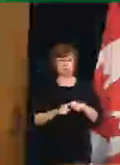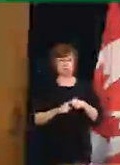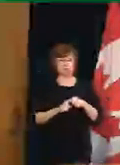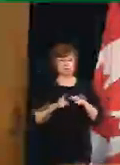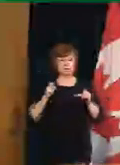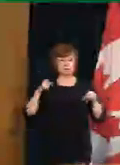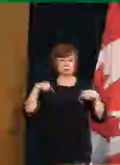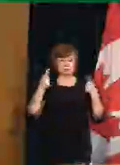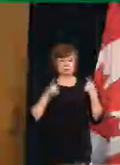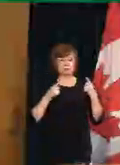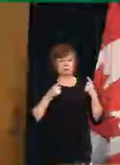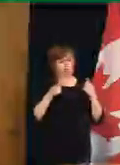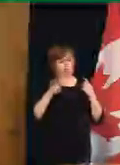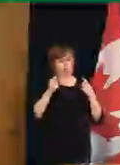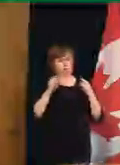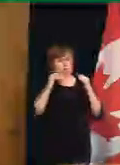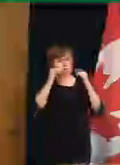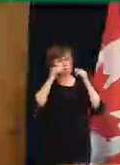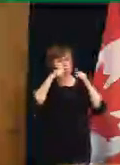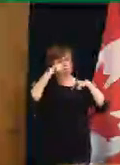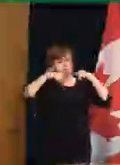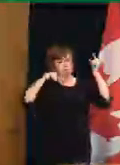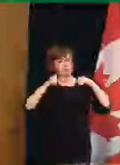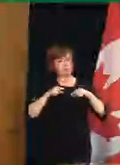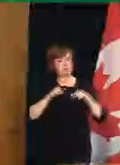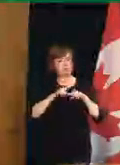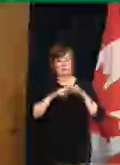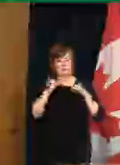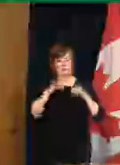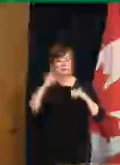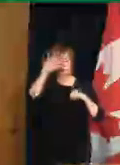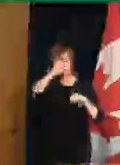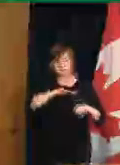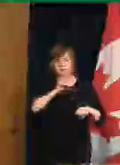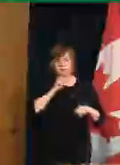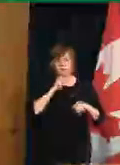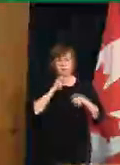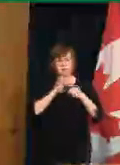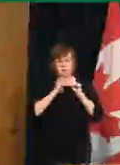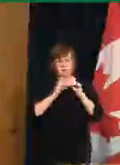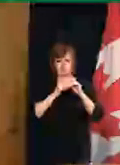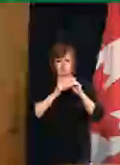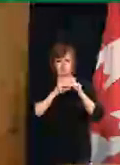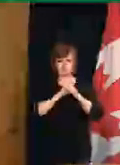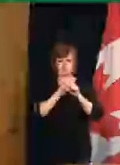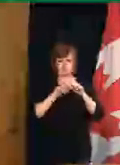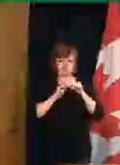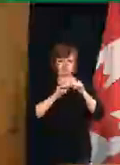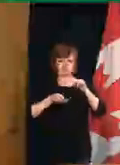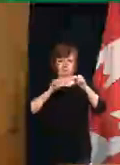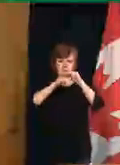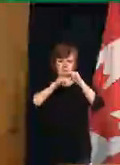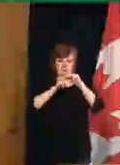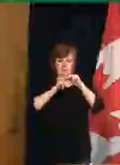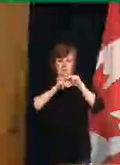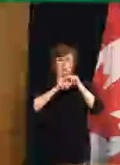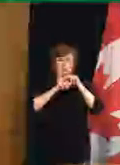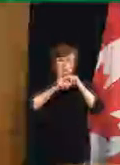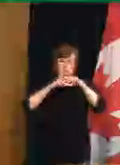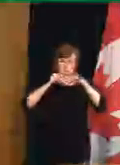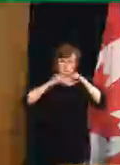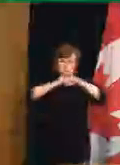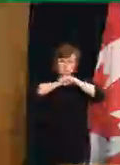right now, because our community transmission is so high throughout Saskatchewan, I think some specific restrictions have to be applied province-wide. But